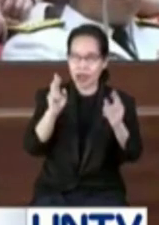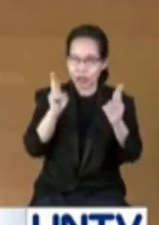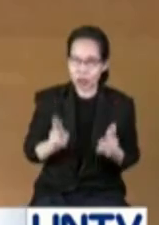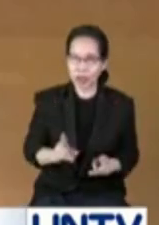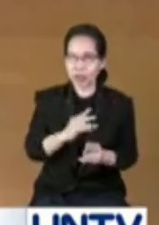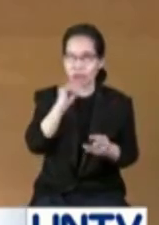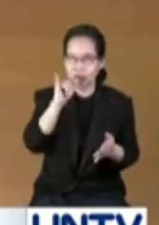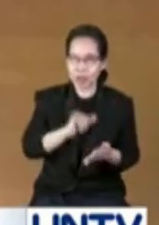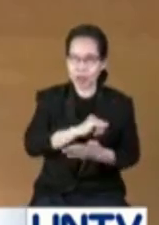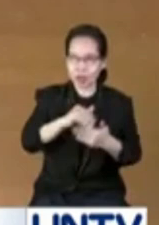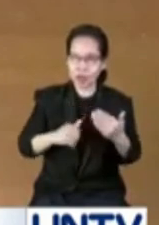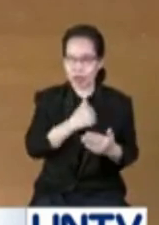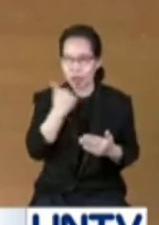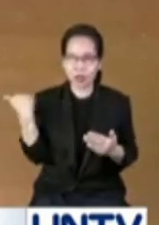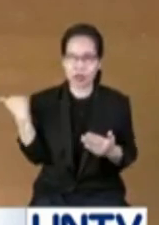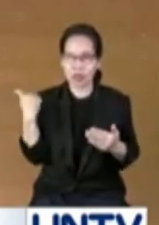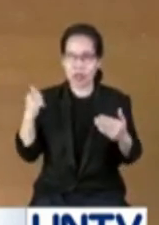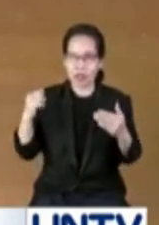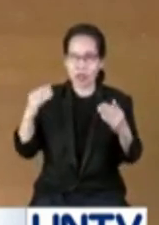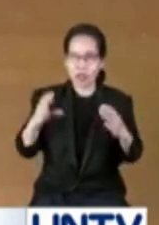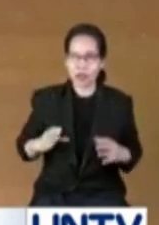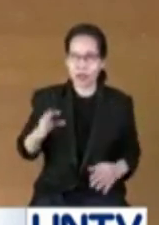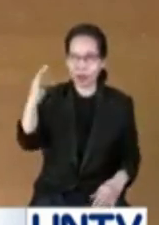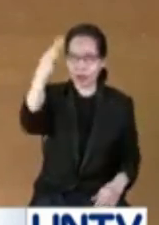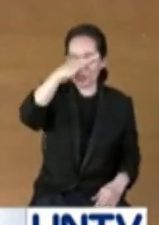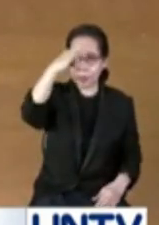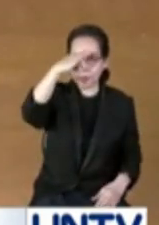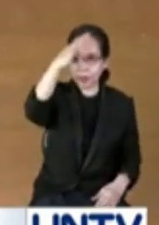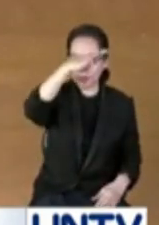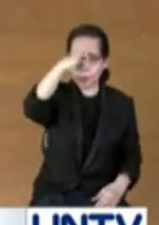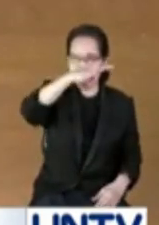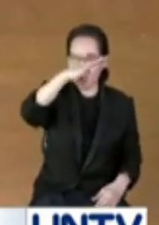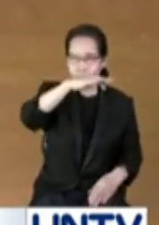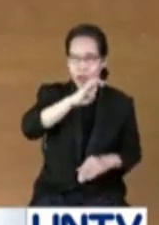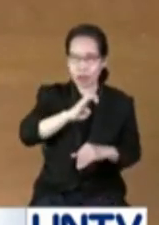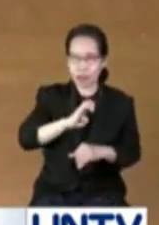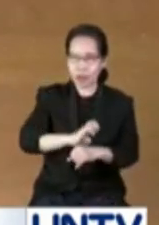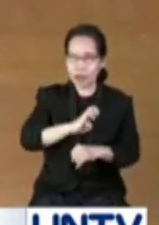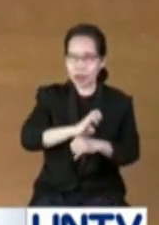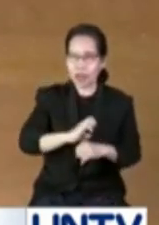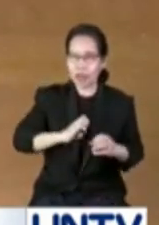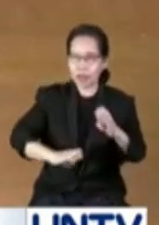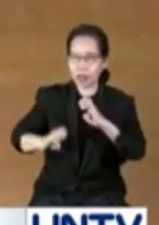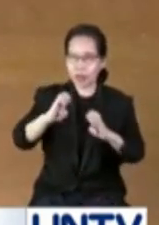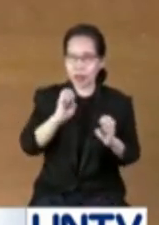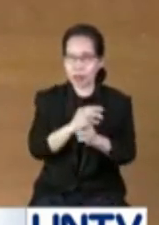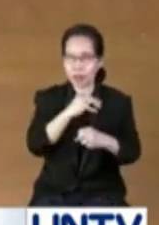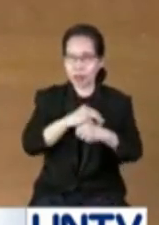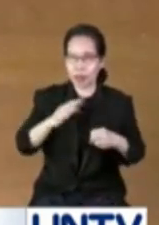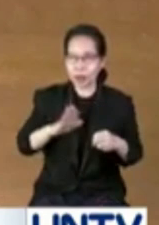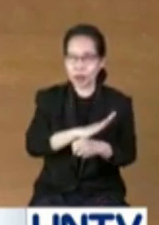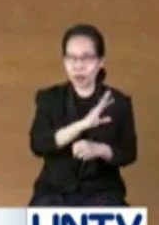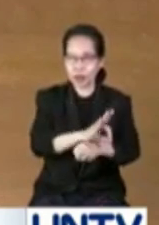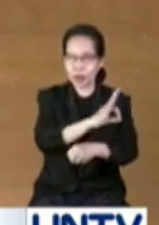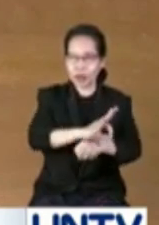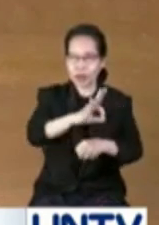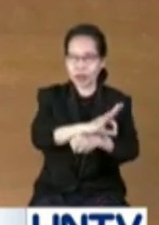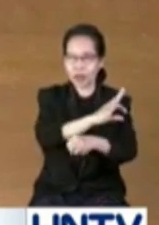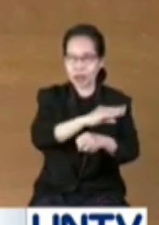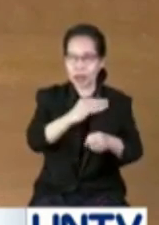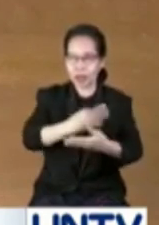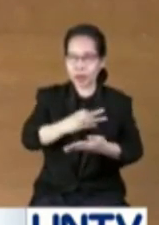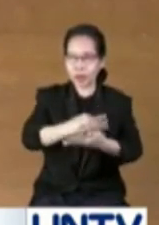other civilian Filipino employees. Efforts are underway to make it fully functional and financially